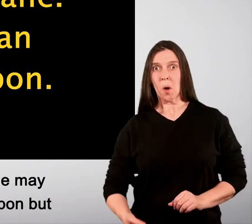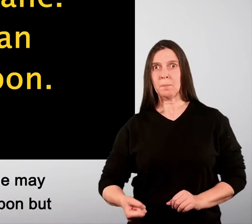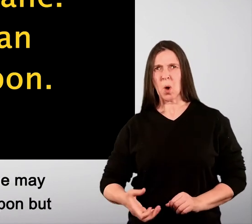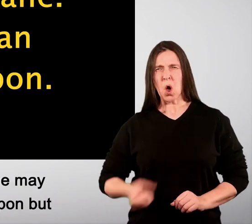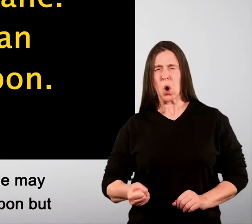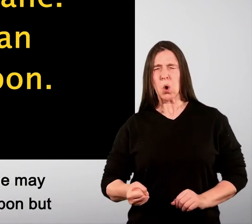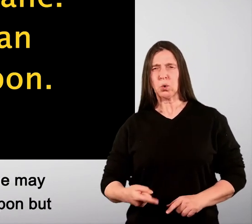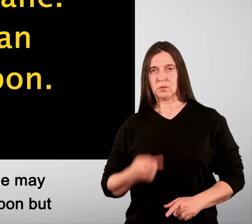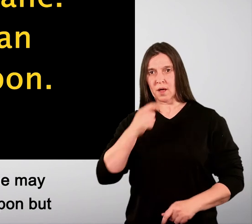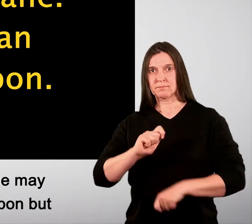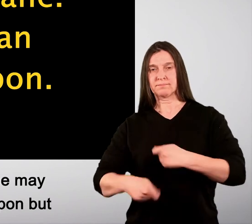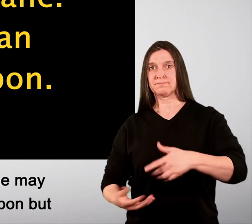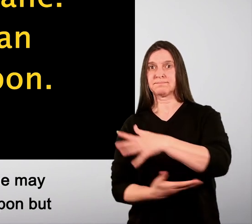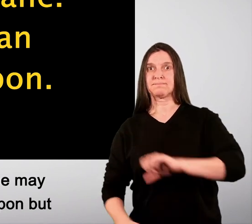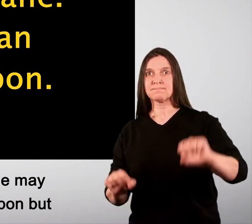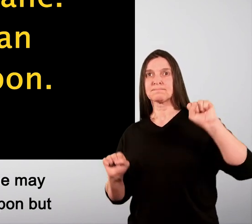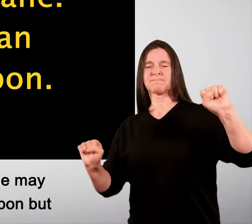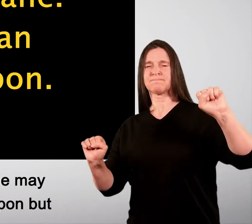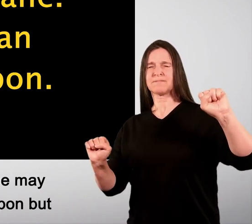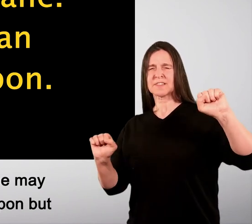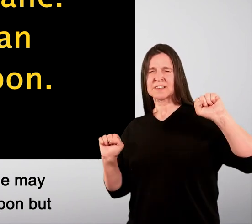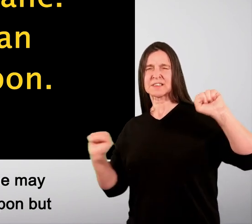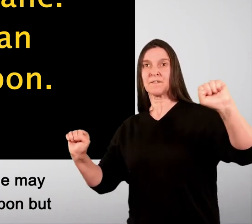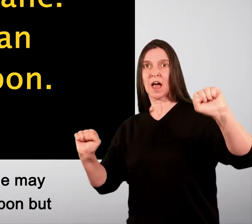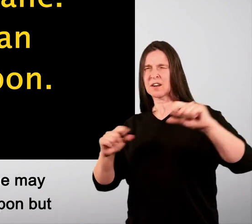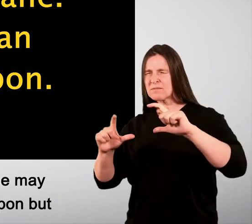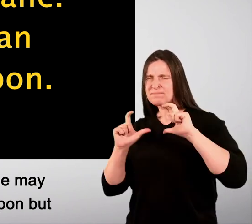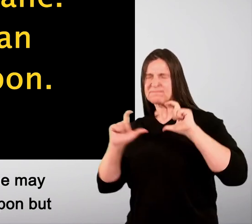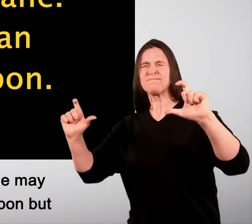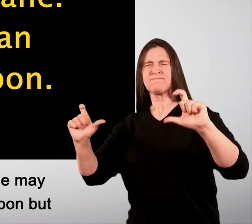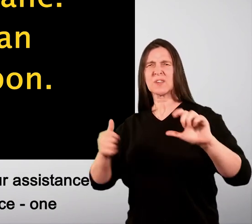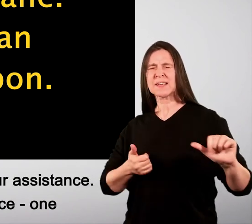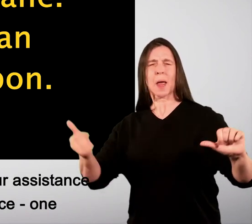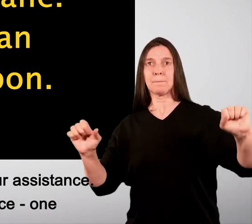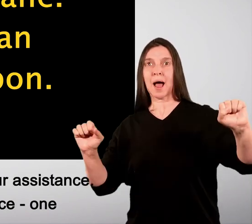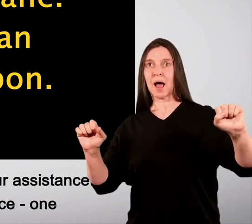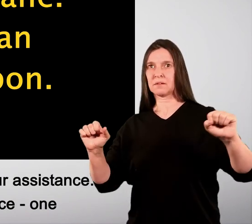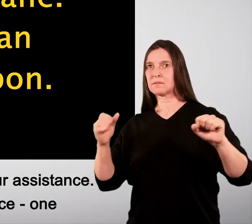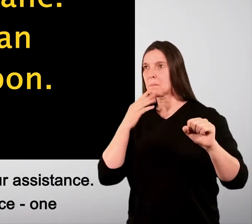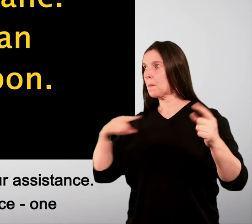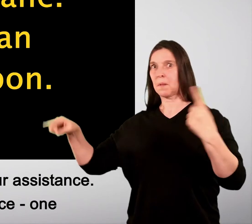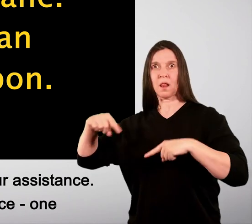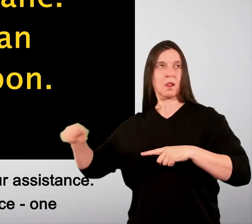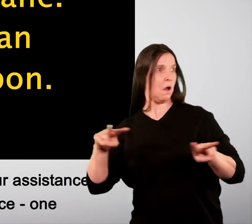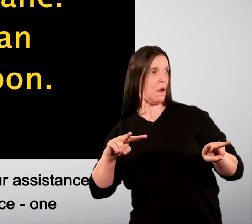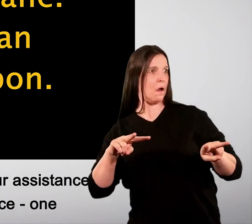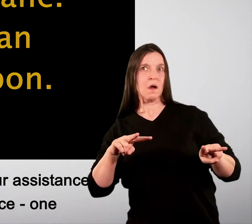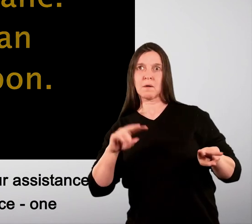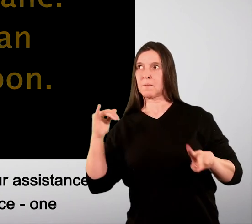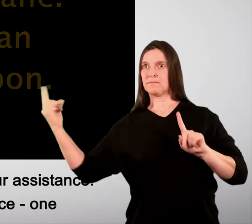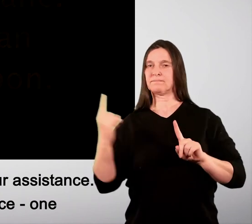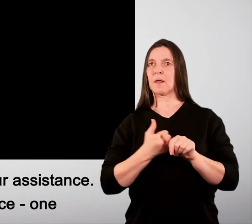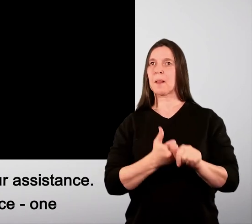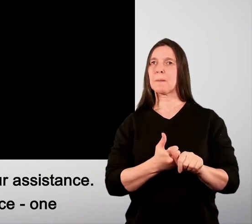rather than dropping it. Your cane may serve not only as an improvised weapon, but may encourage passers-by to come to your